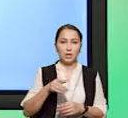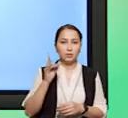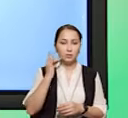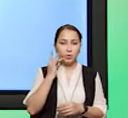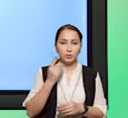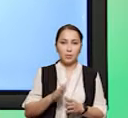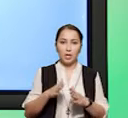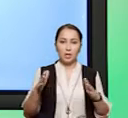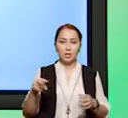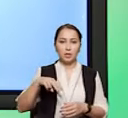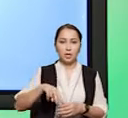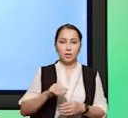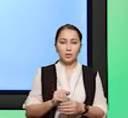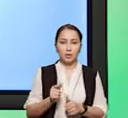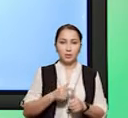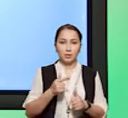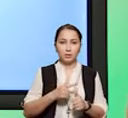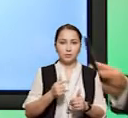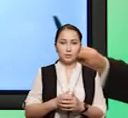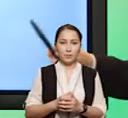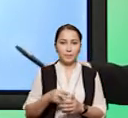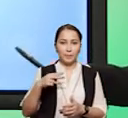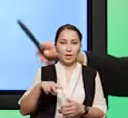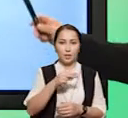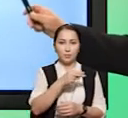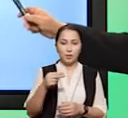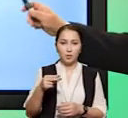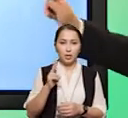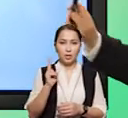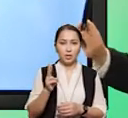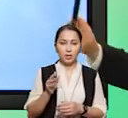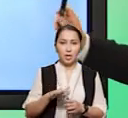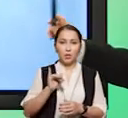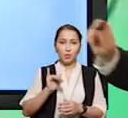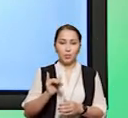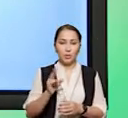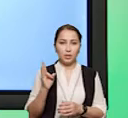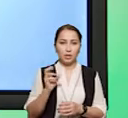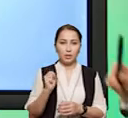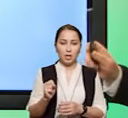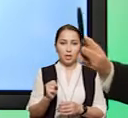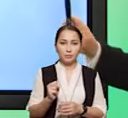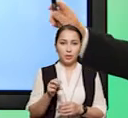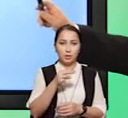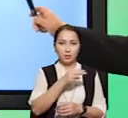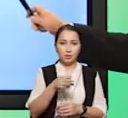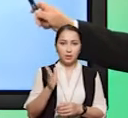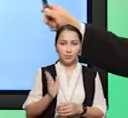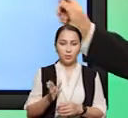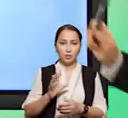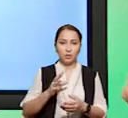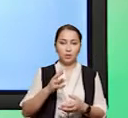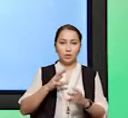katta R harfi bilan belgilanadi. R barobar k ko'paytirilgan na. Teng bo'ladi